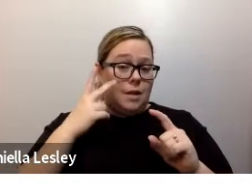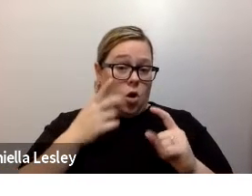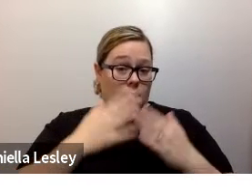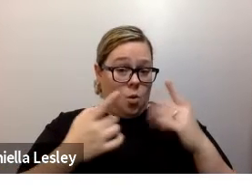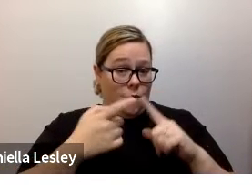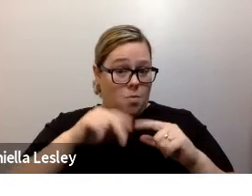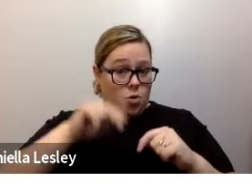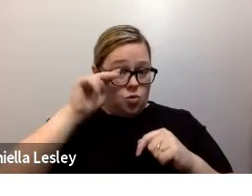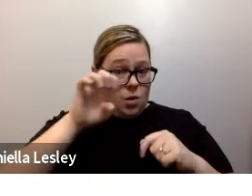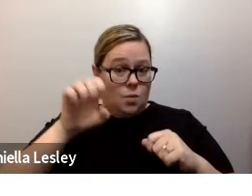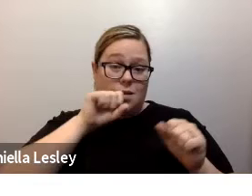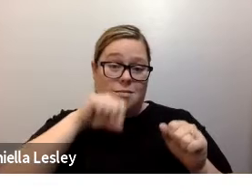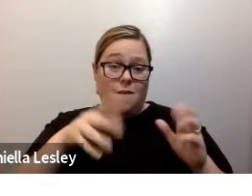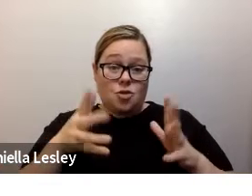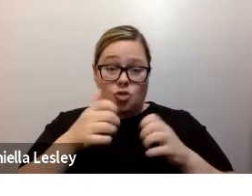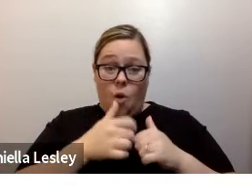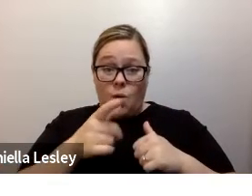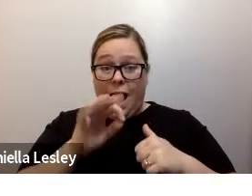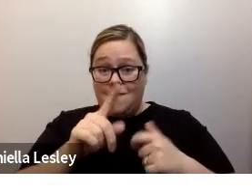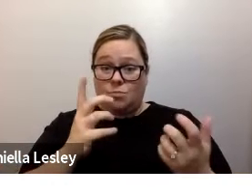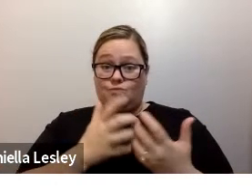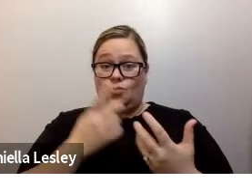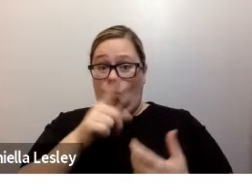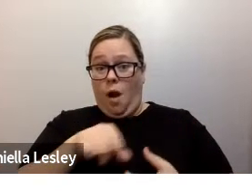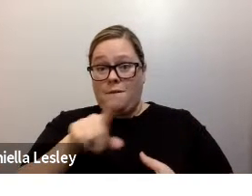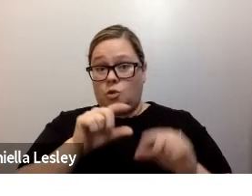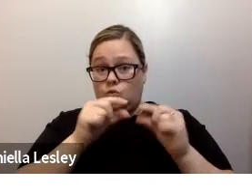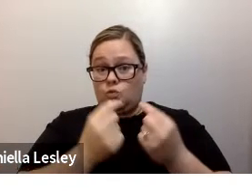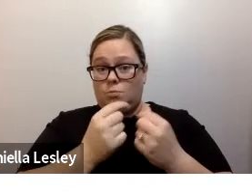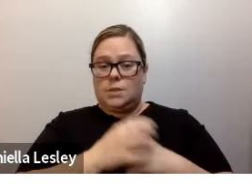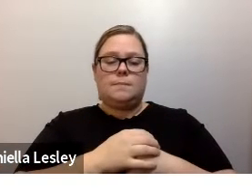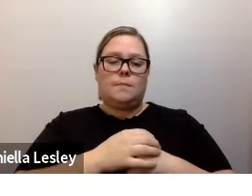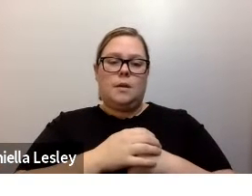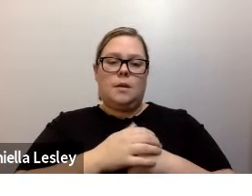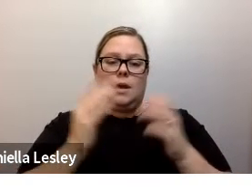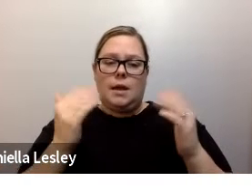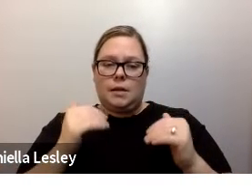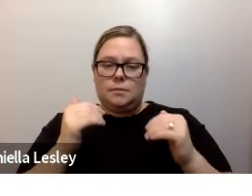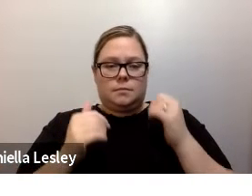we'd love to speak to you if you fit into one of those groups. Next slide.